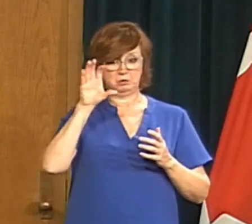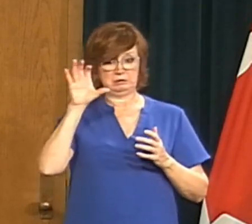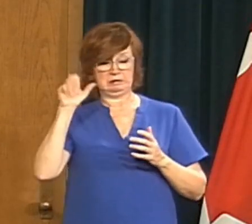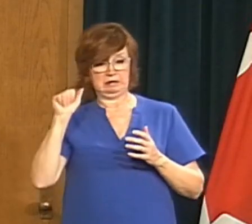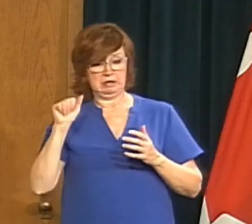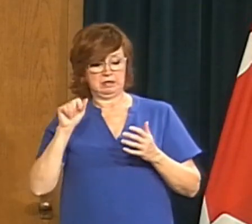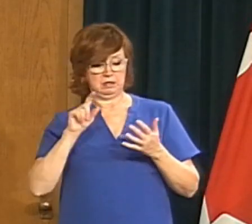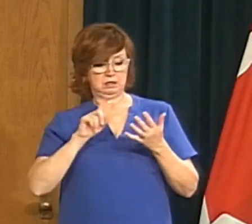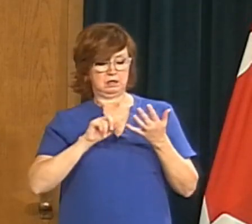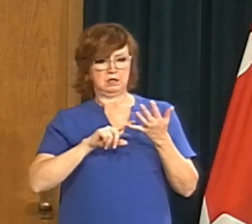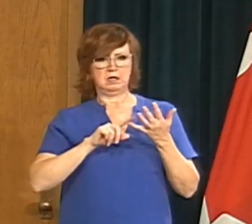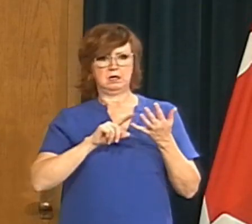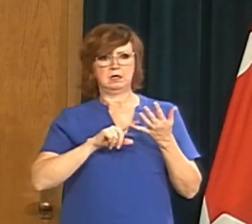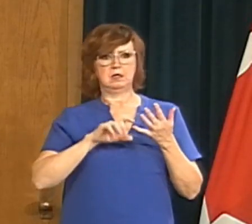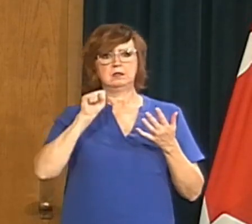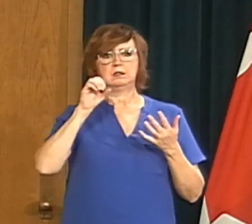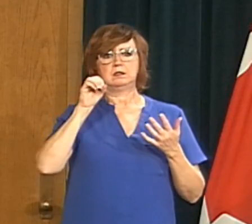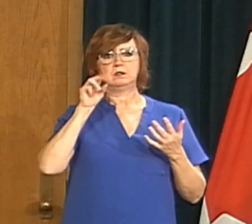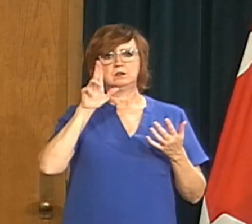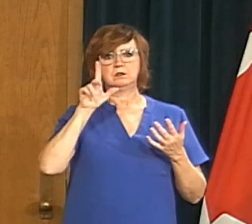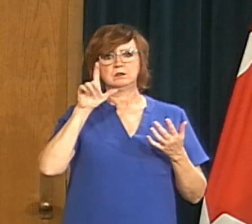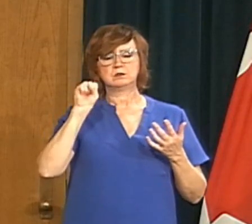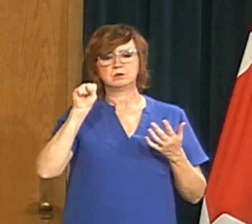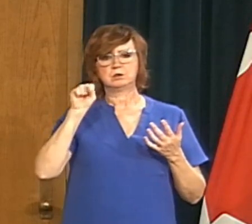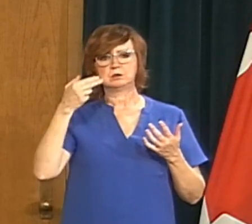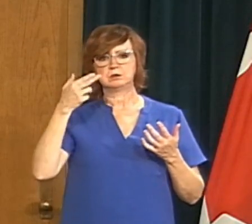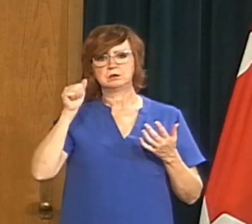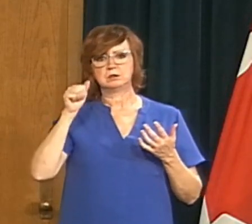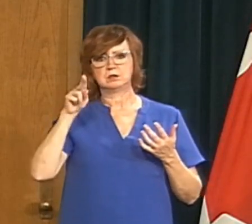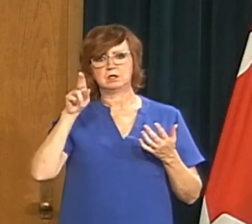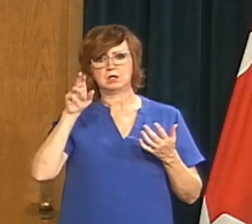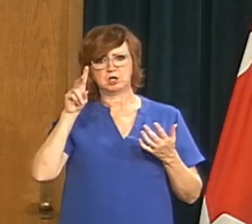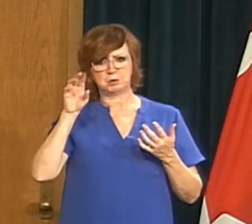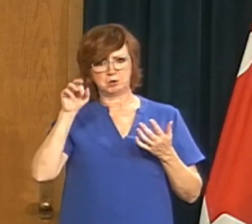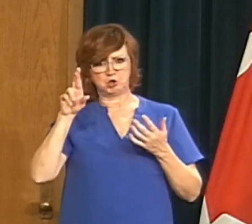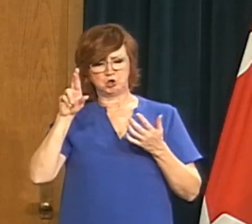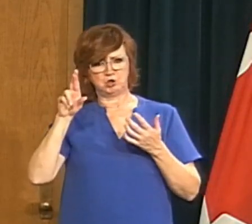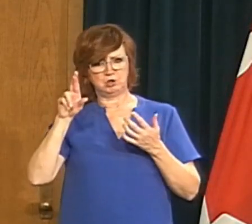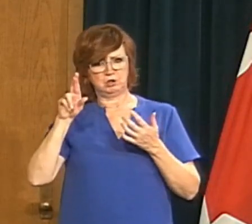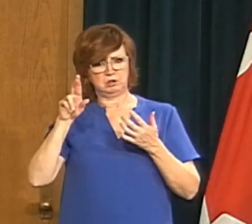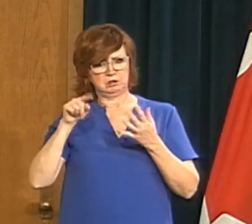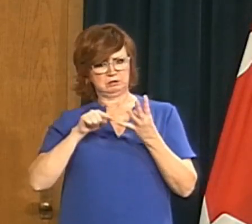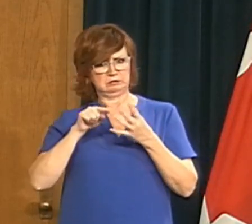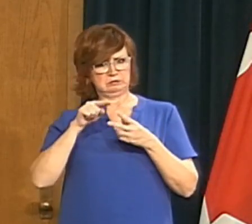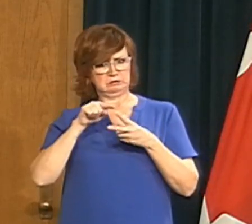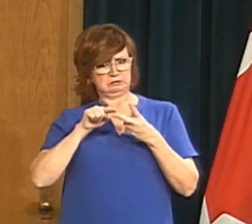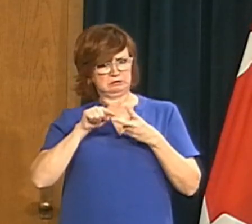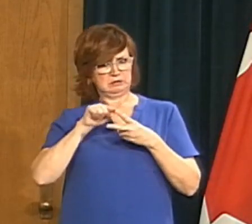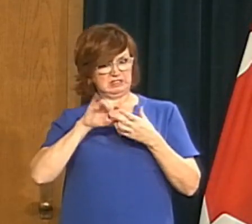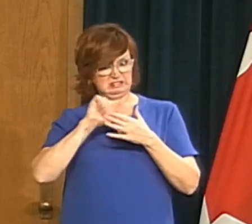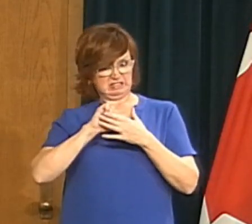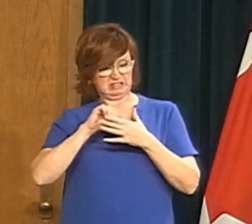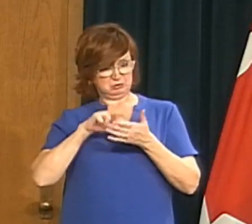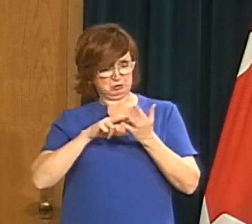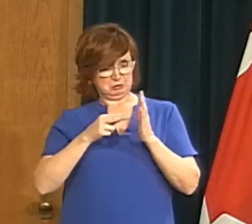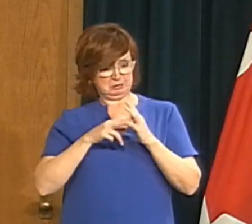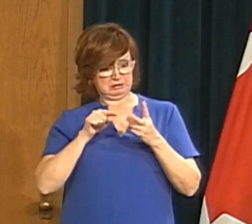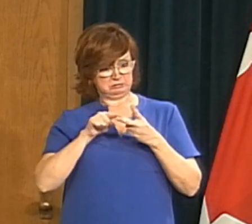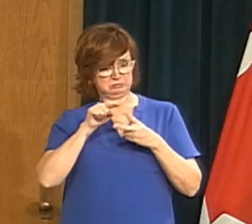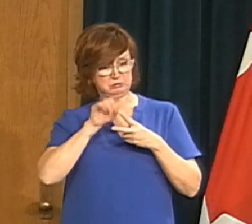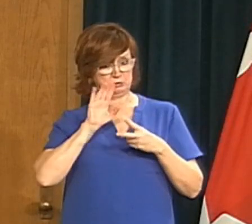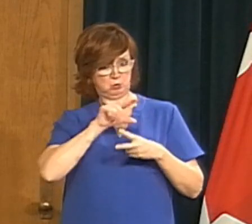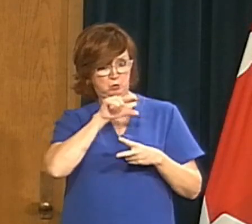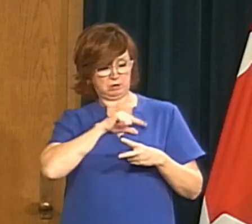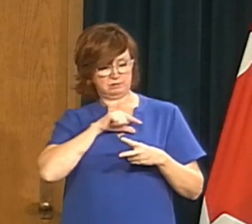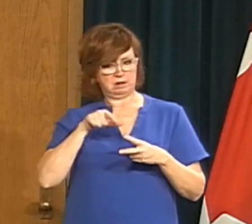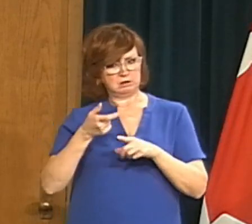Soul's Harbor, in Regina. Would those sorts of organizations be eligible for, or